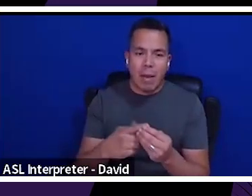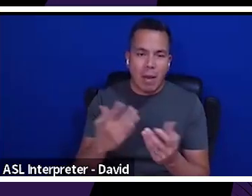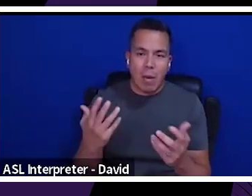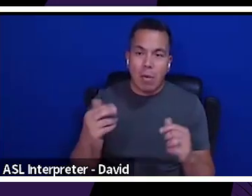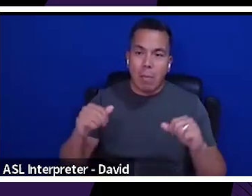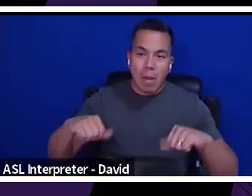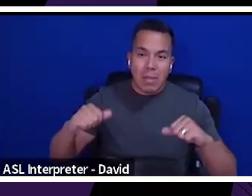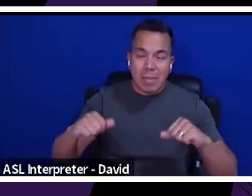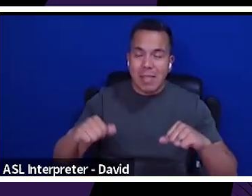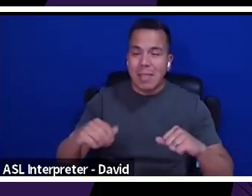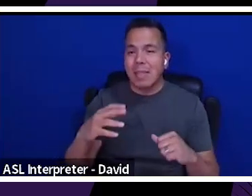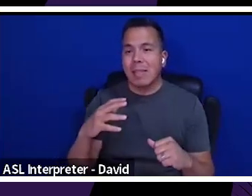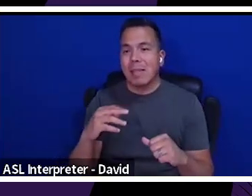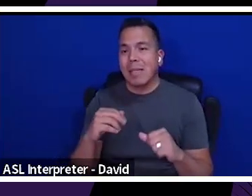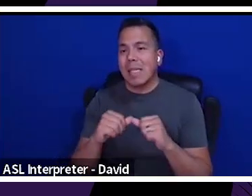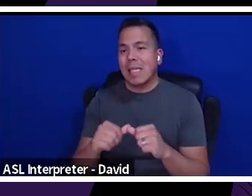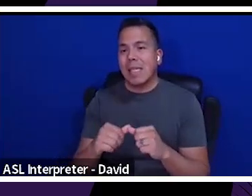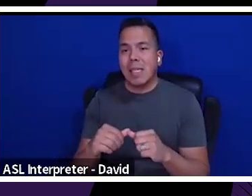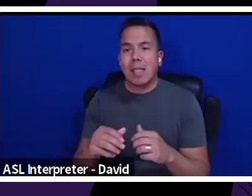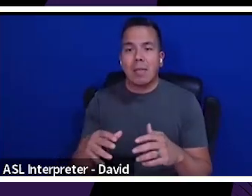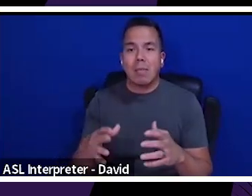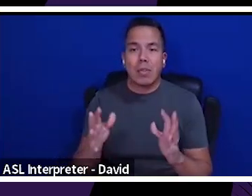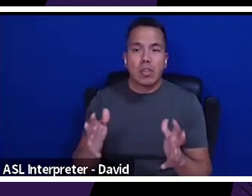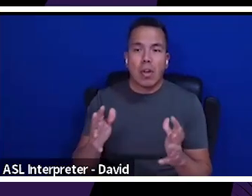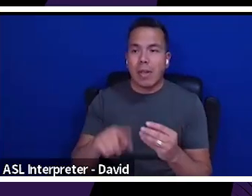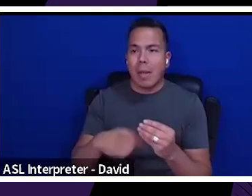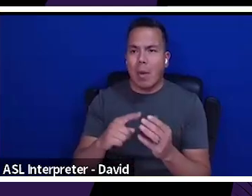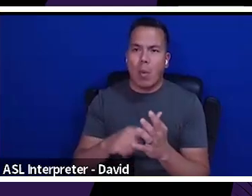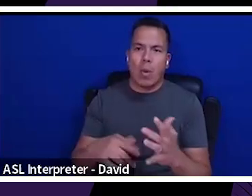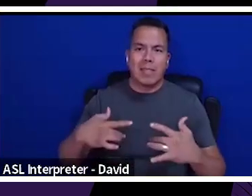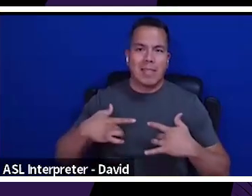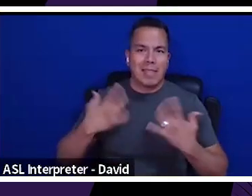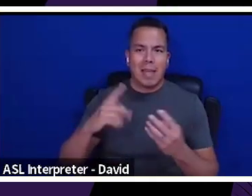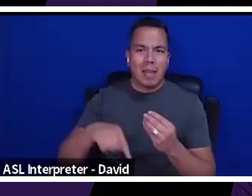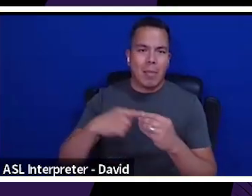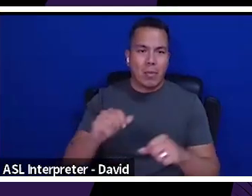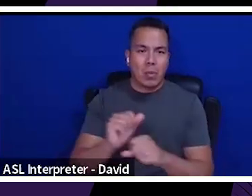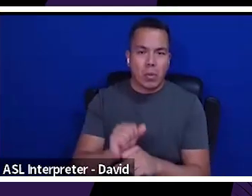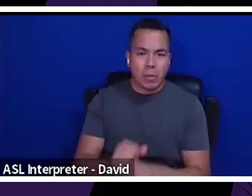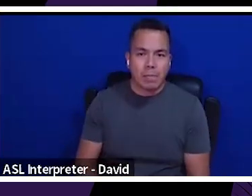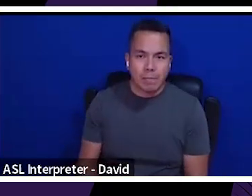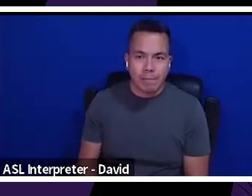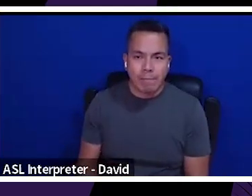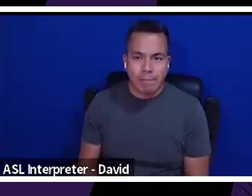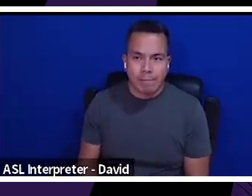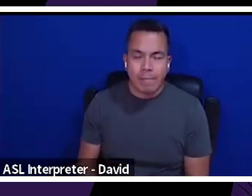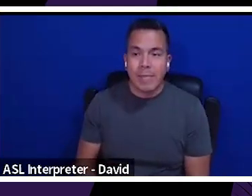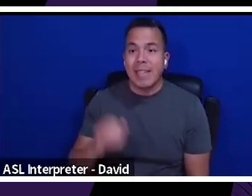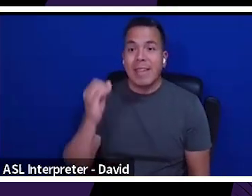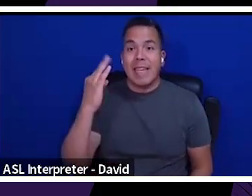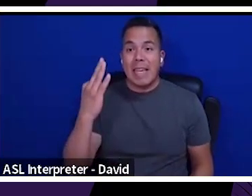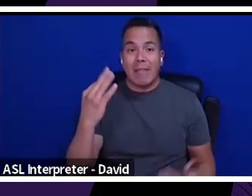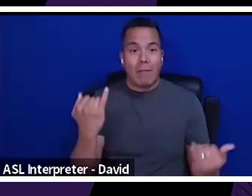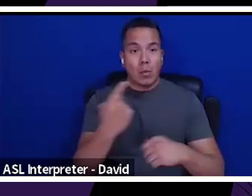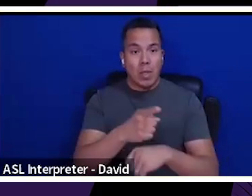possibilities and what is so exciting about the work we saw today. If today inspired